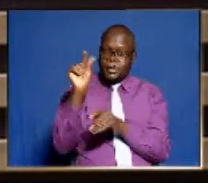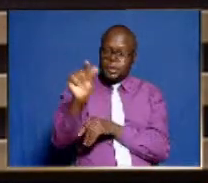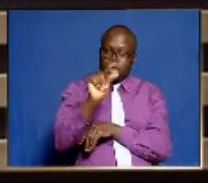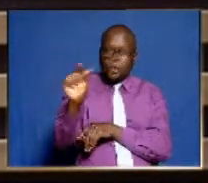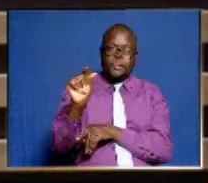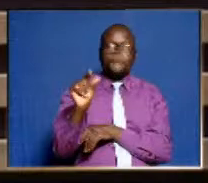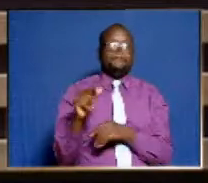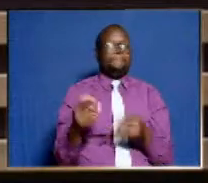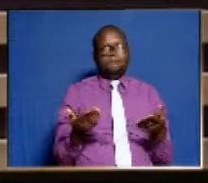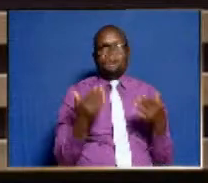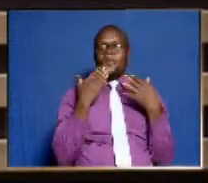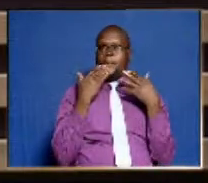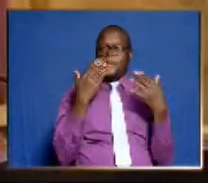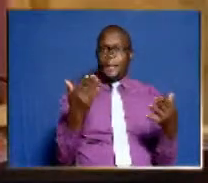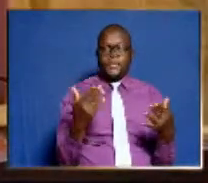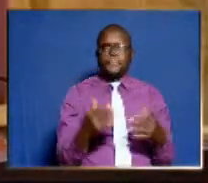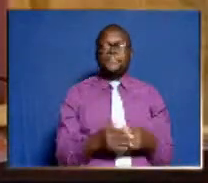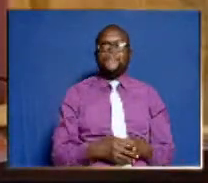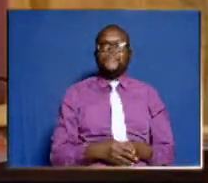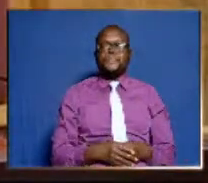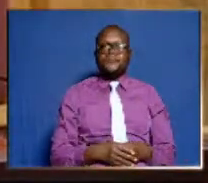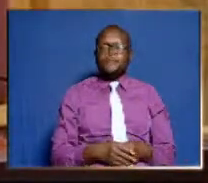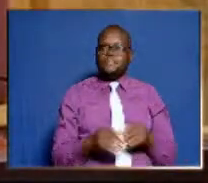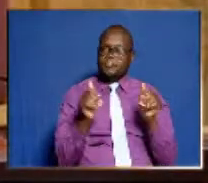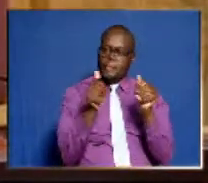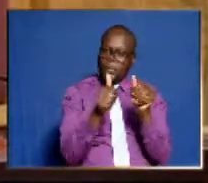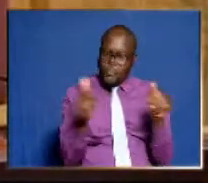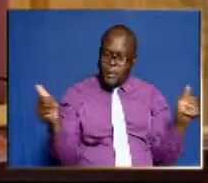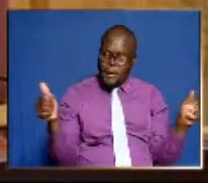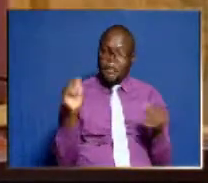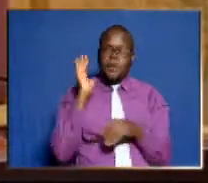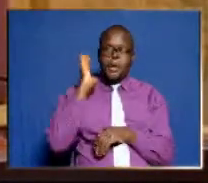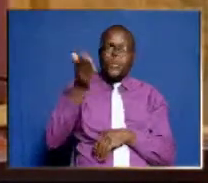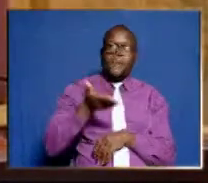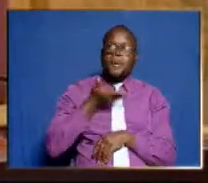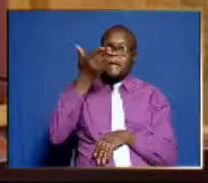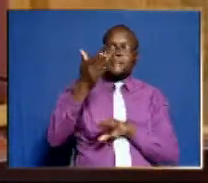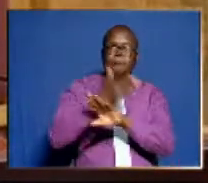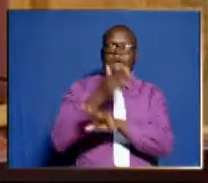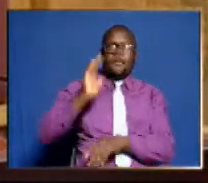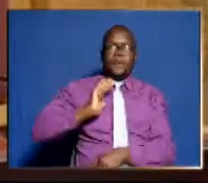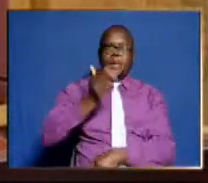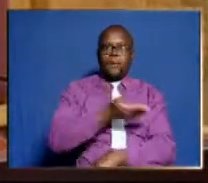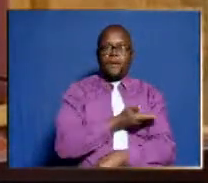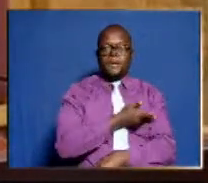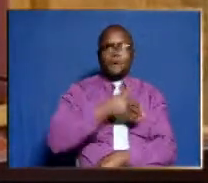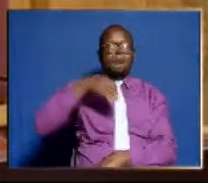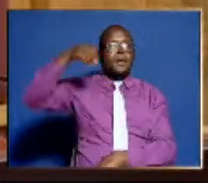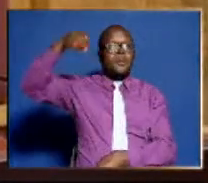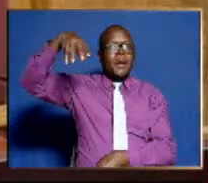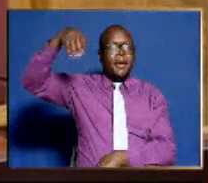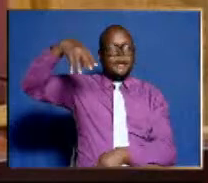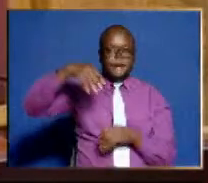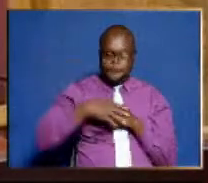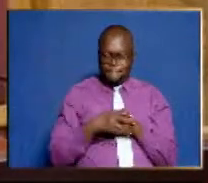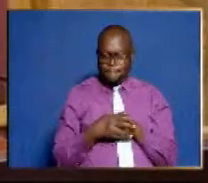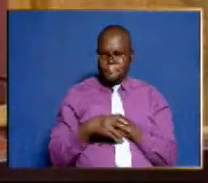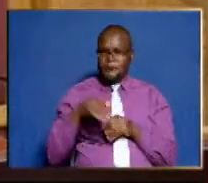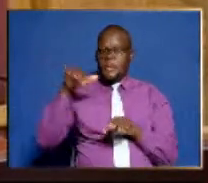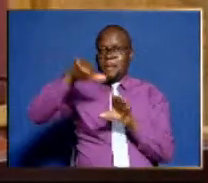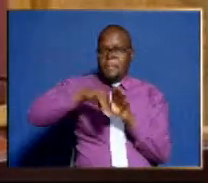soonest? Thank you, Mr. Speaker. Very well. That one will be replied to before the Committee on Energy. Next is a member